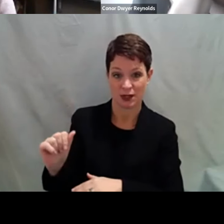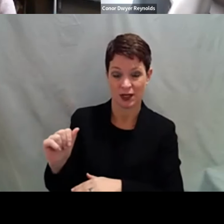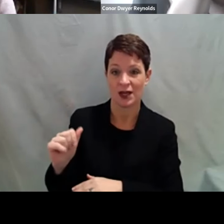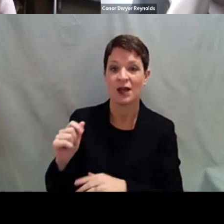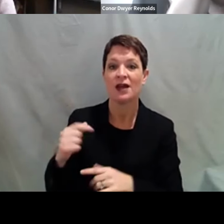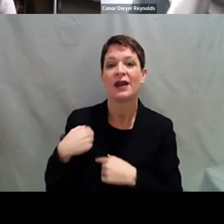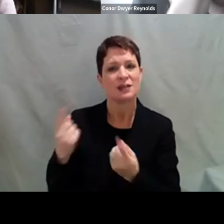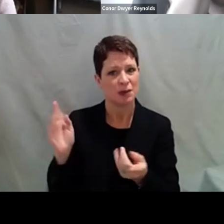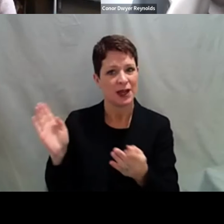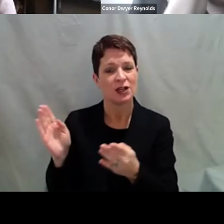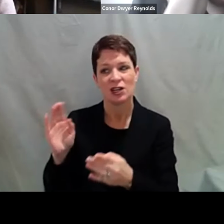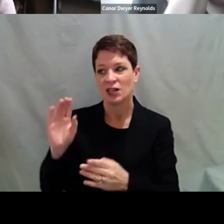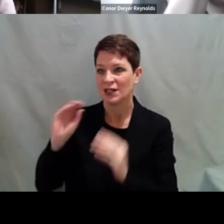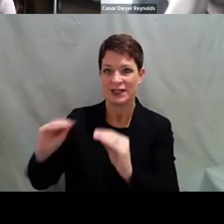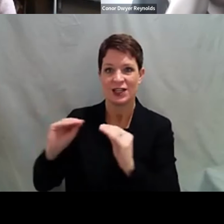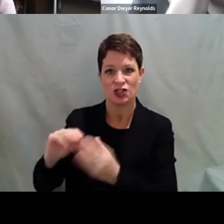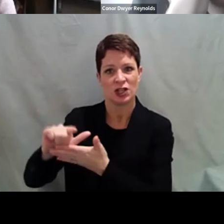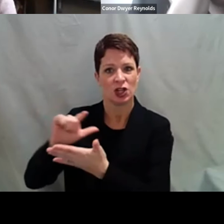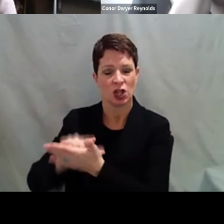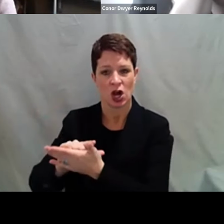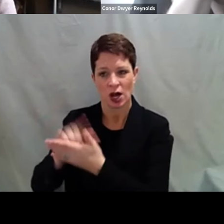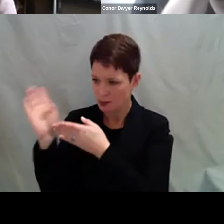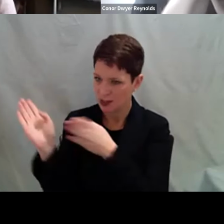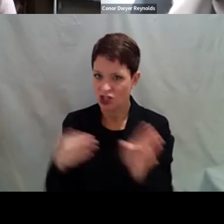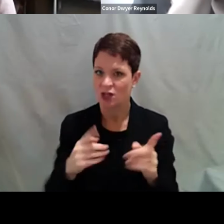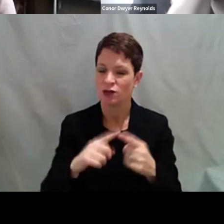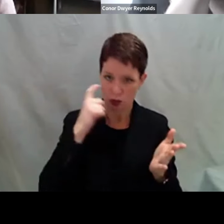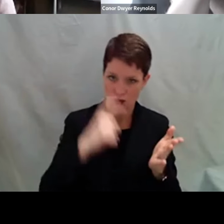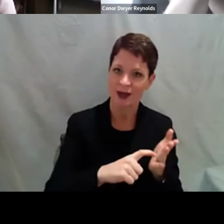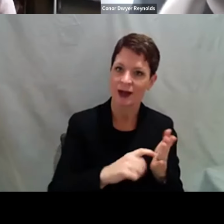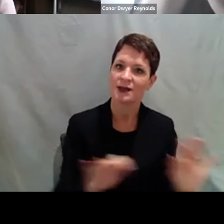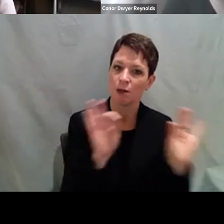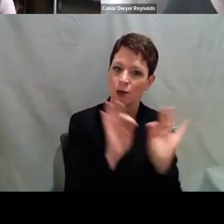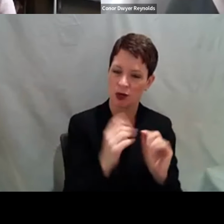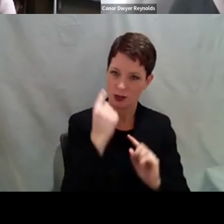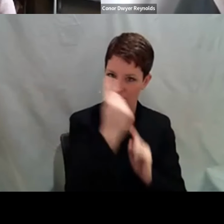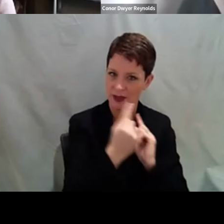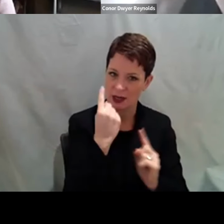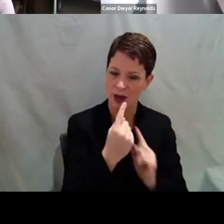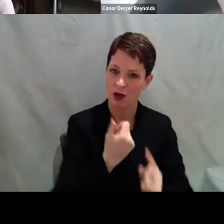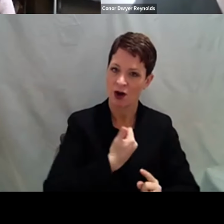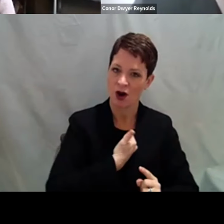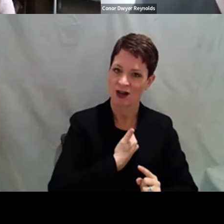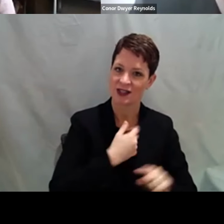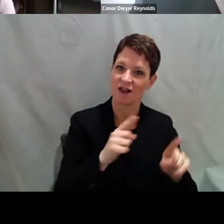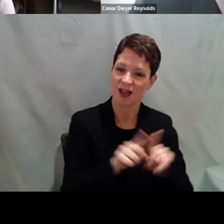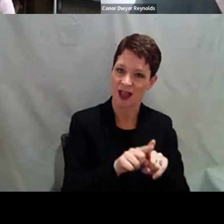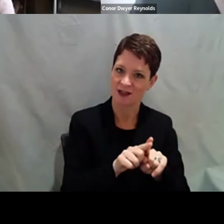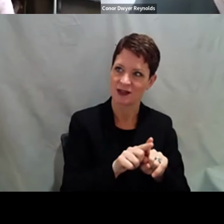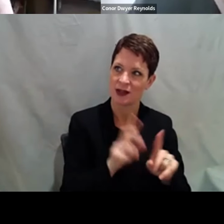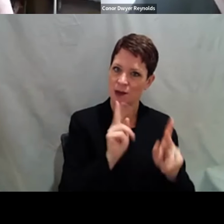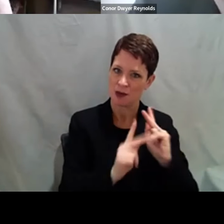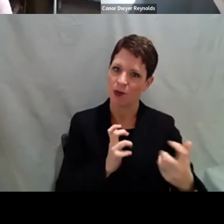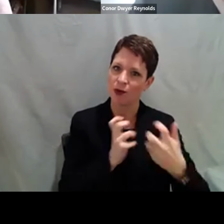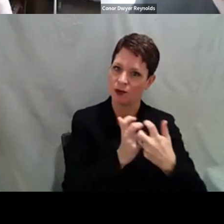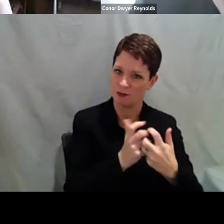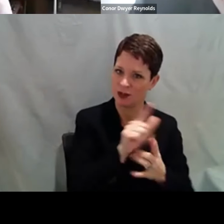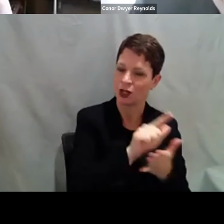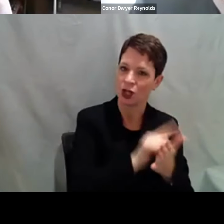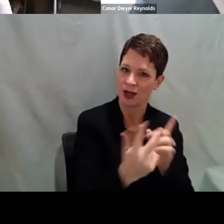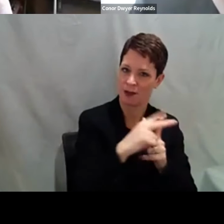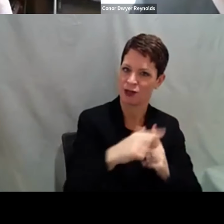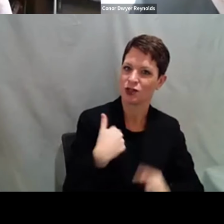shift from just teaching the law to also recognizing it's important to think about ourselves as subjects of the law, and the